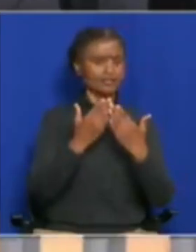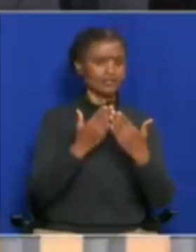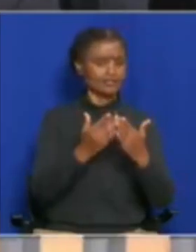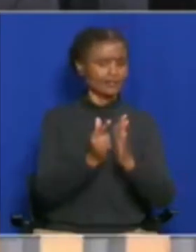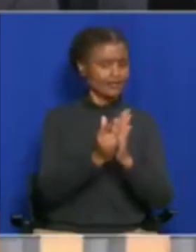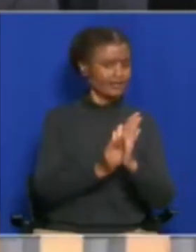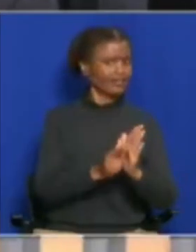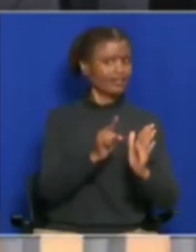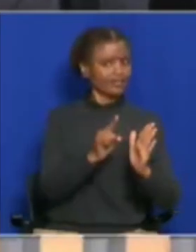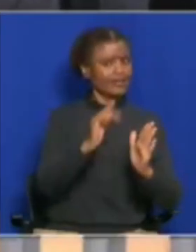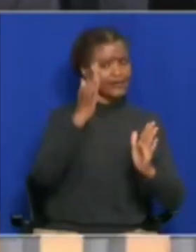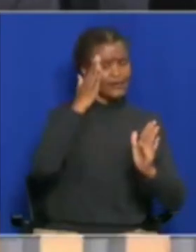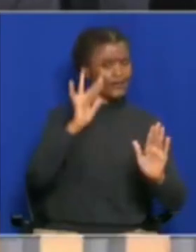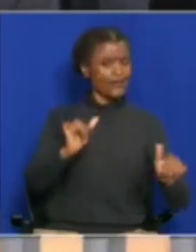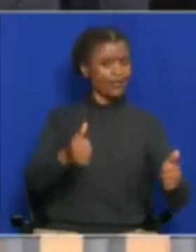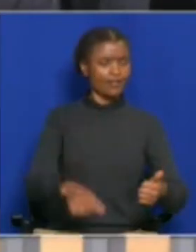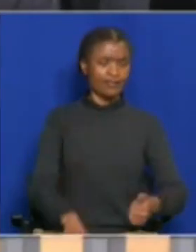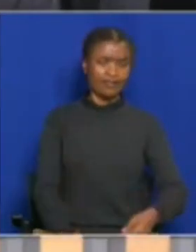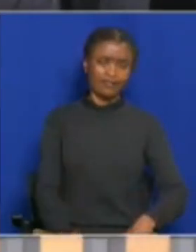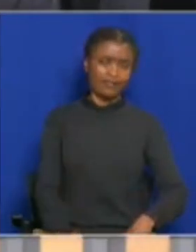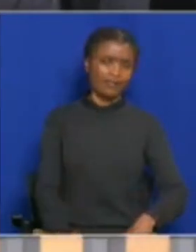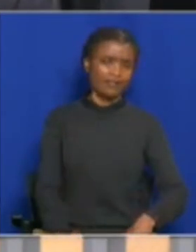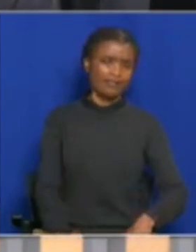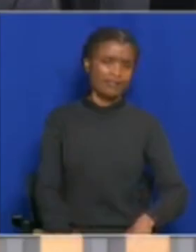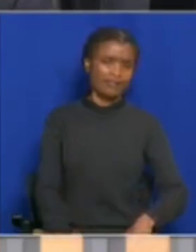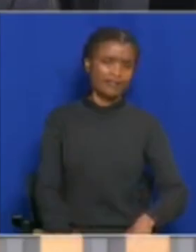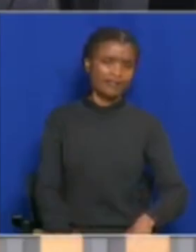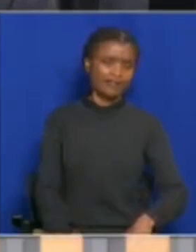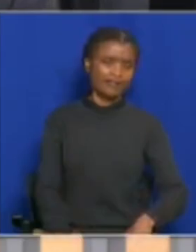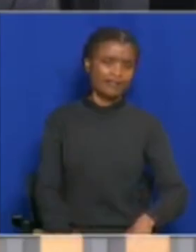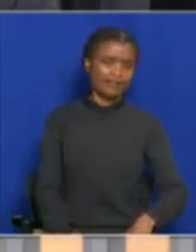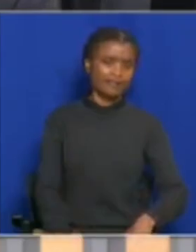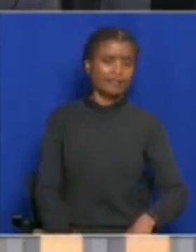fact, across the board within